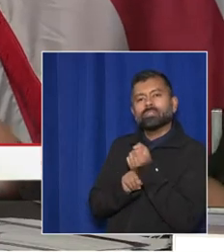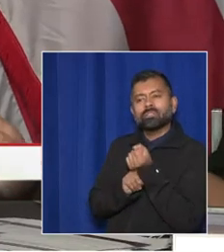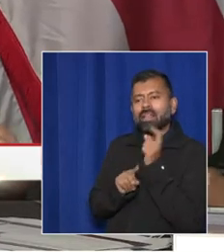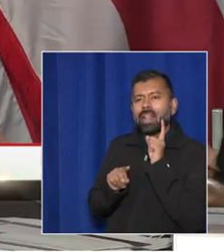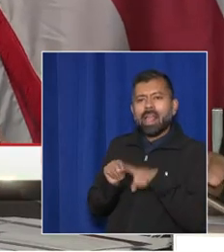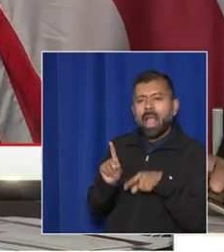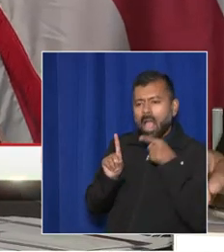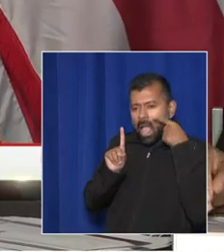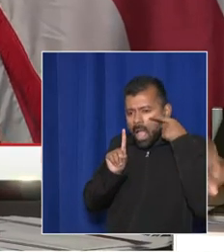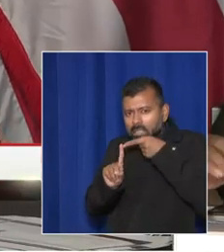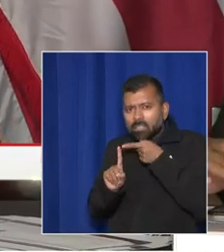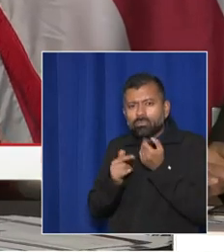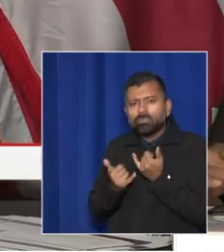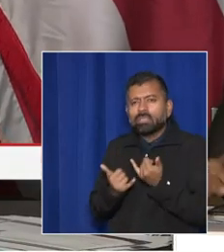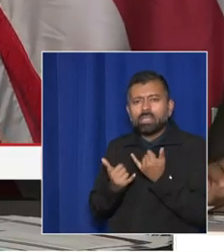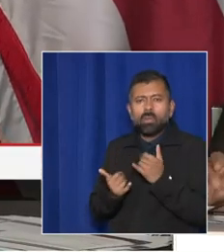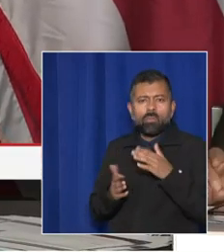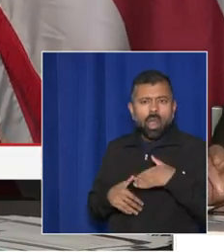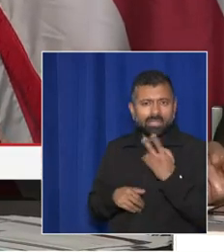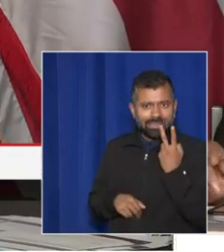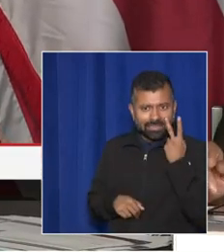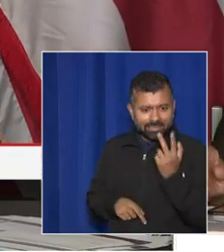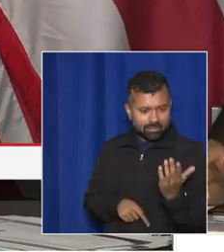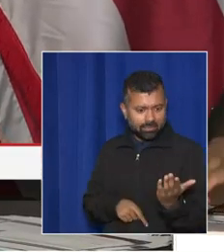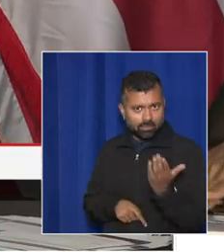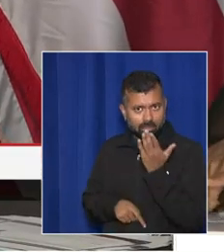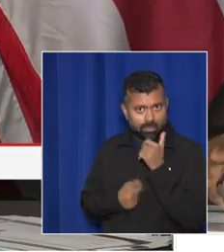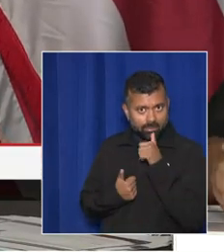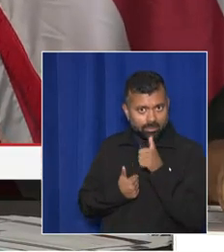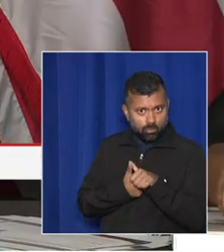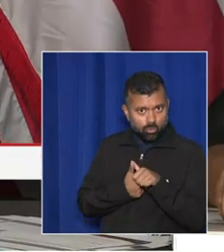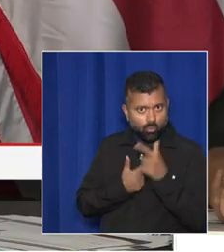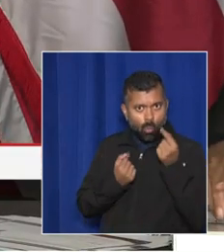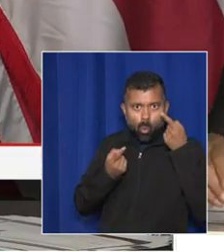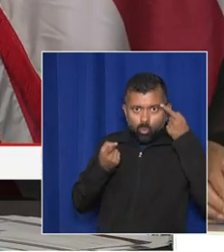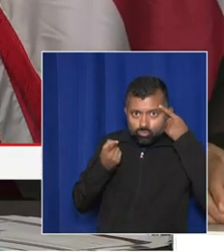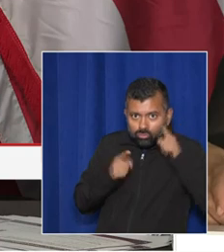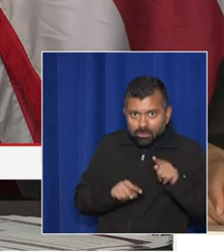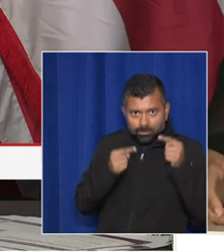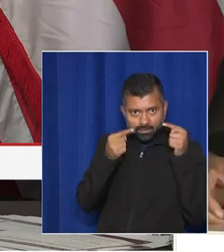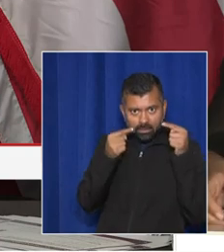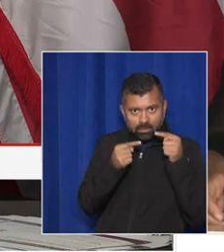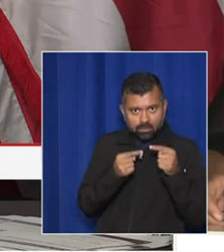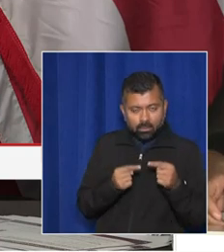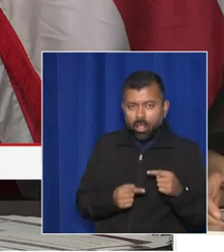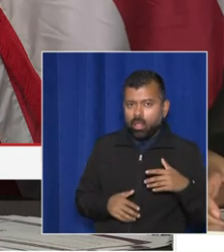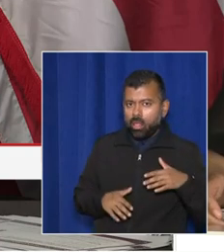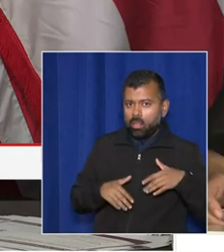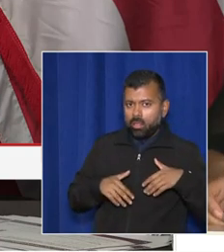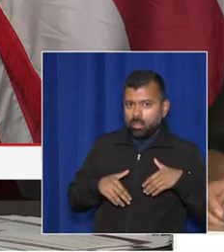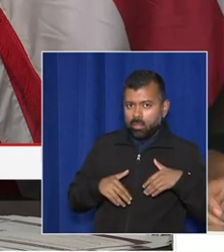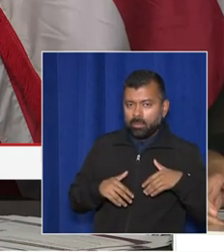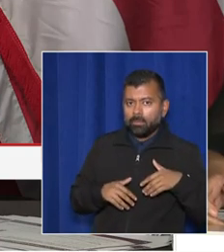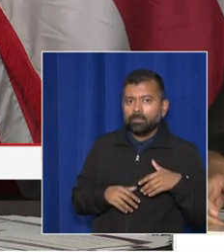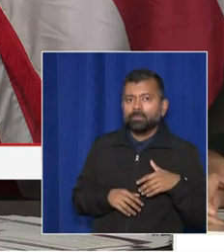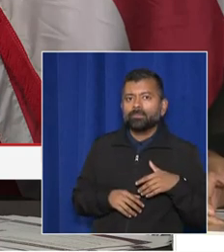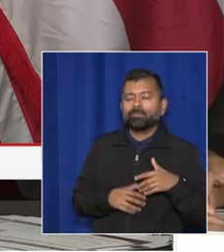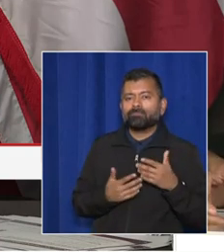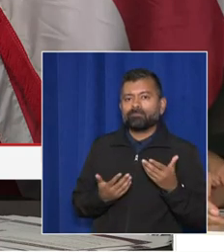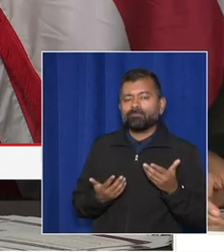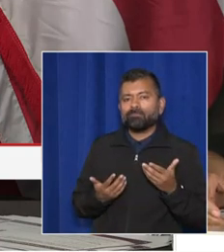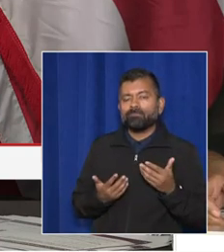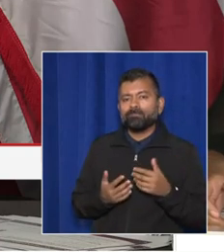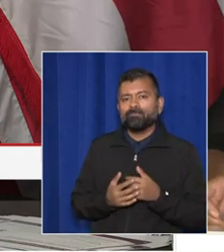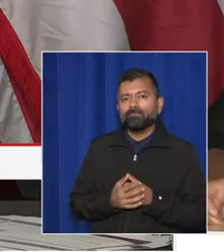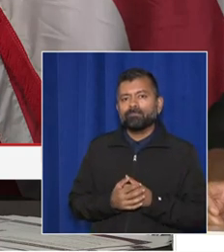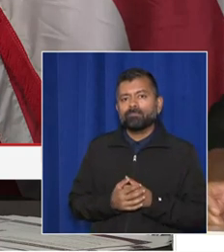haven't actually seen a copy of the letter and the agreement in place between the federal agency and the departing employment. So